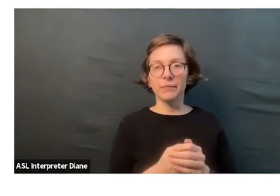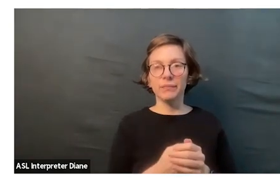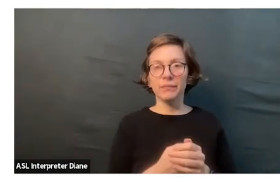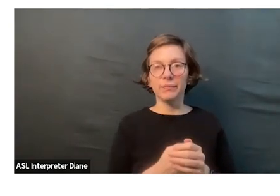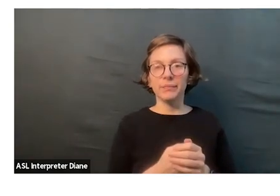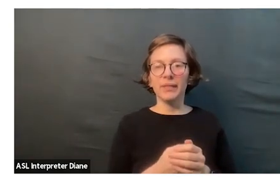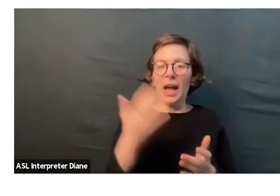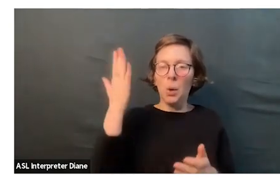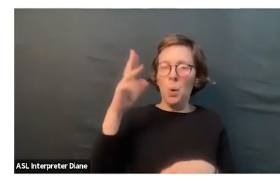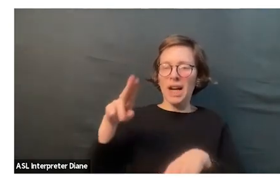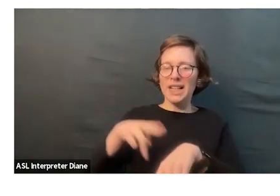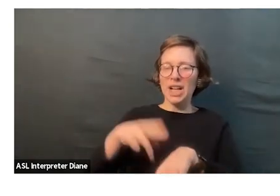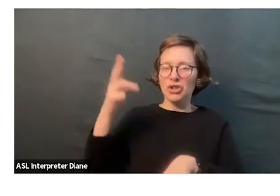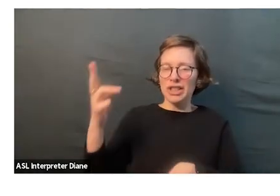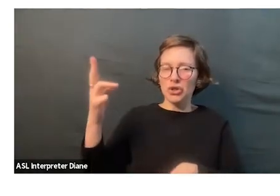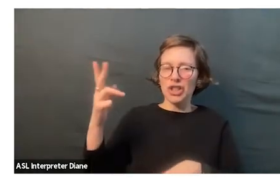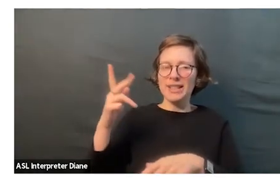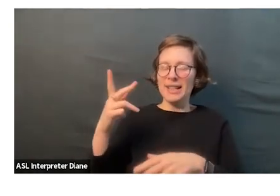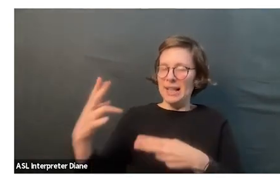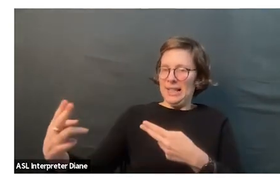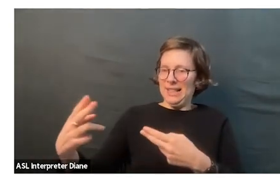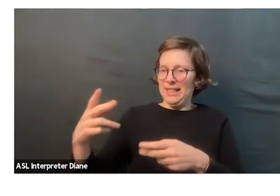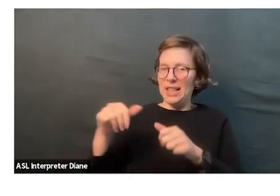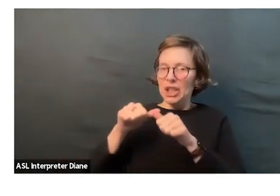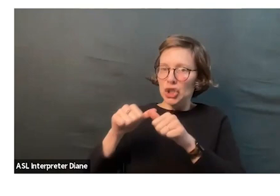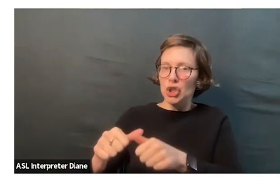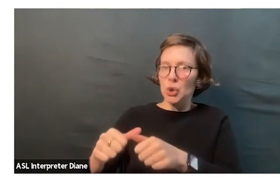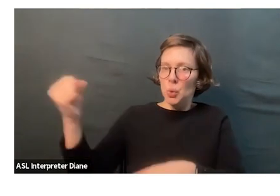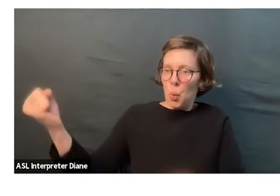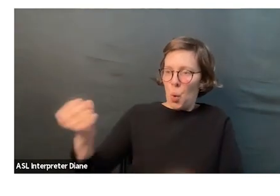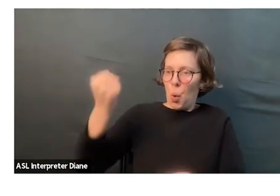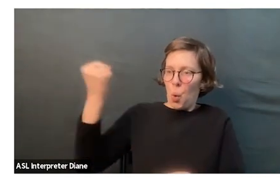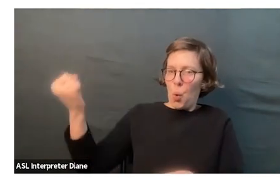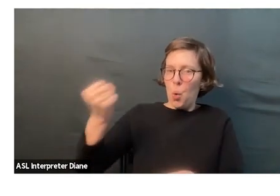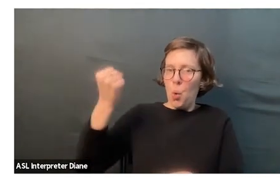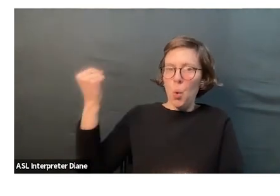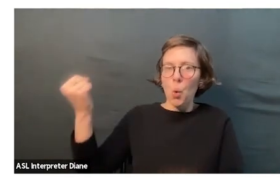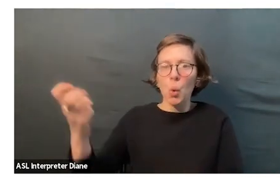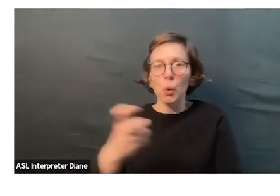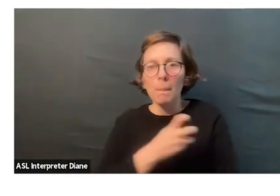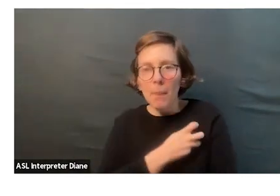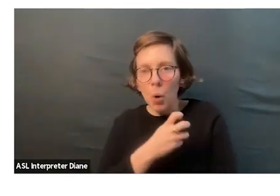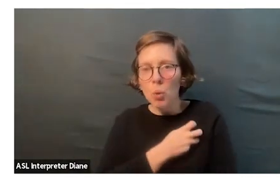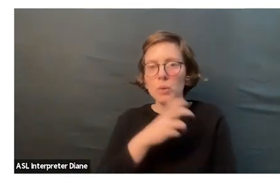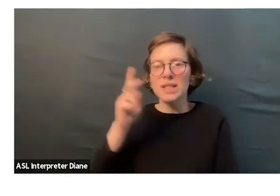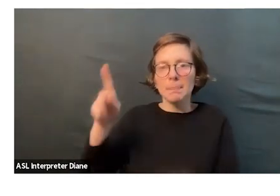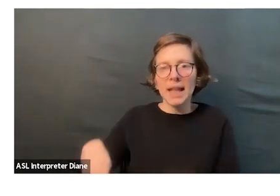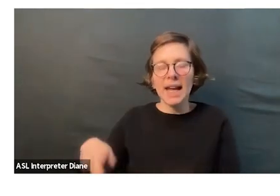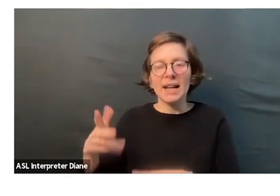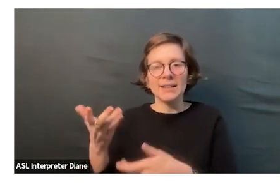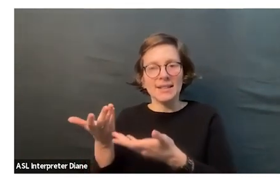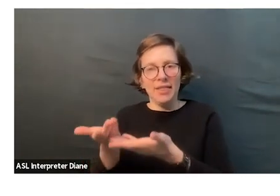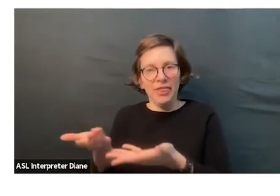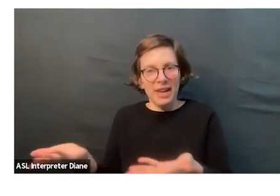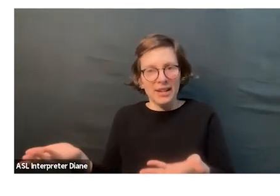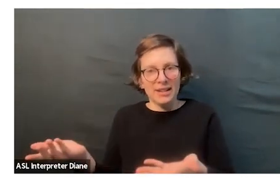history museums. The pillaging of artifacts was a crucial element of colonial missions. So T.E.